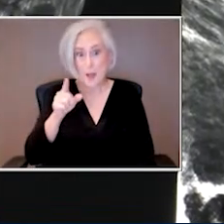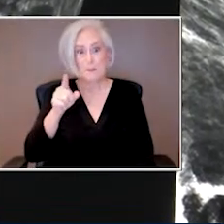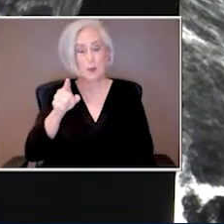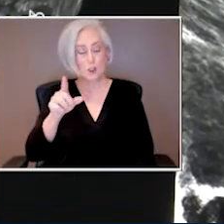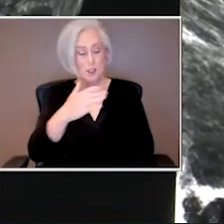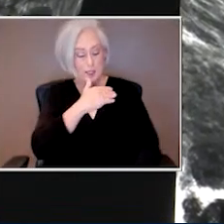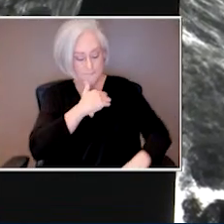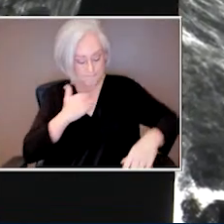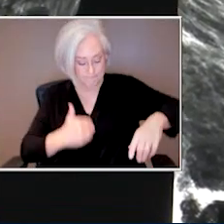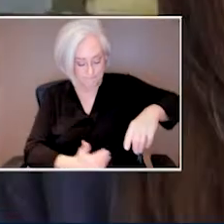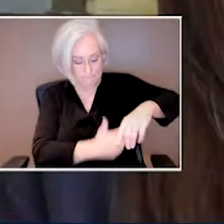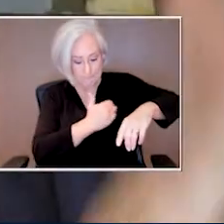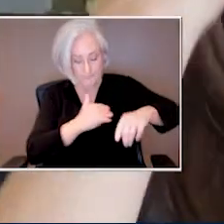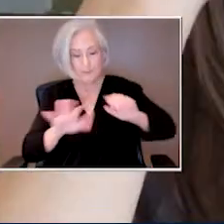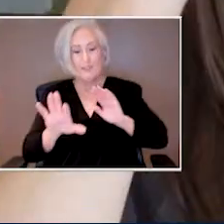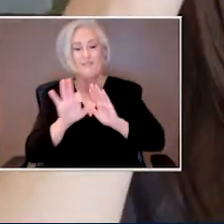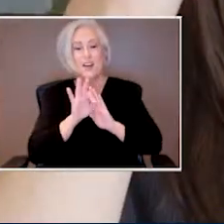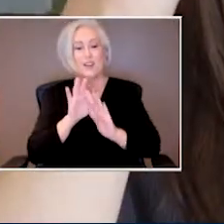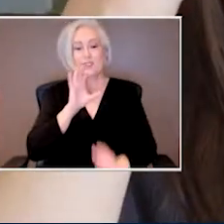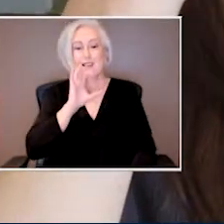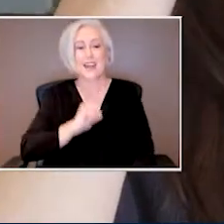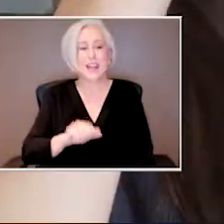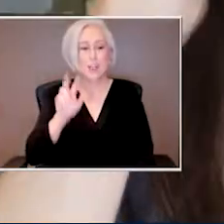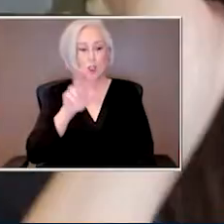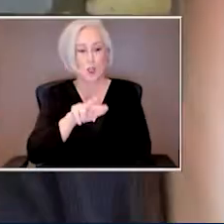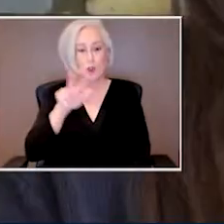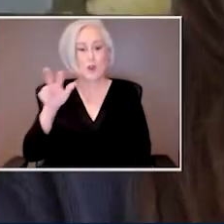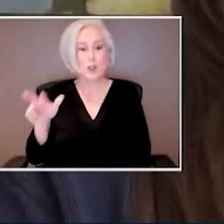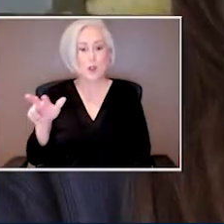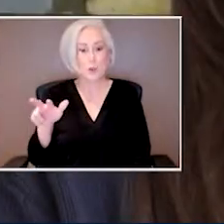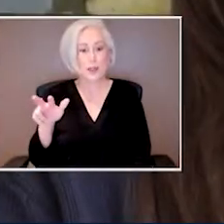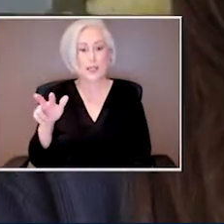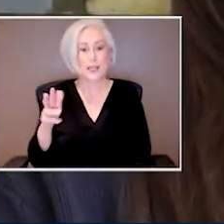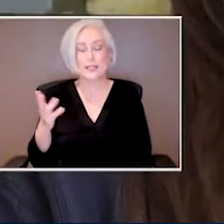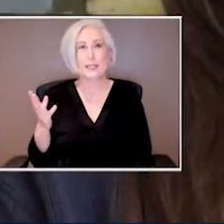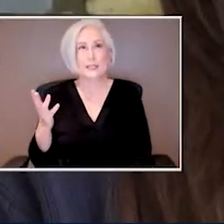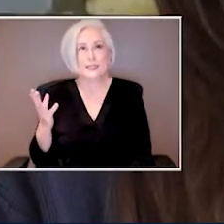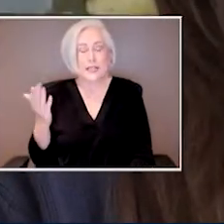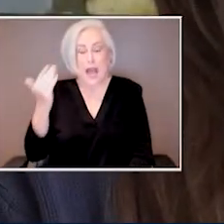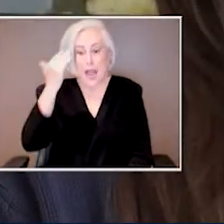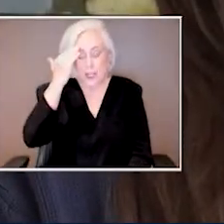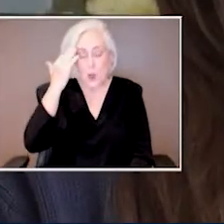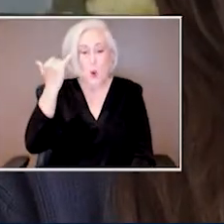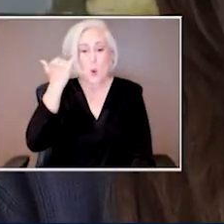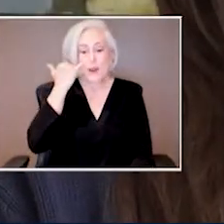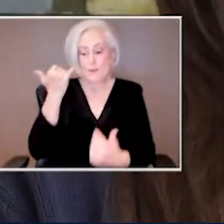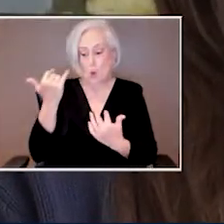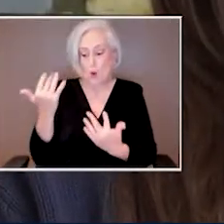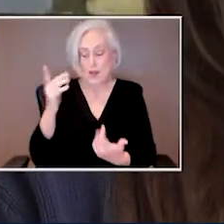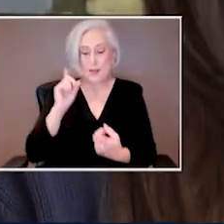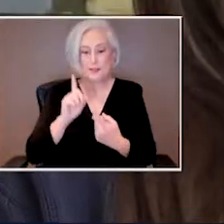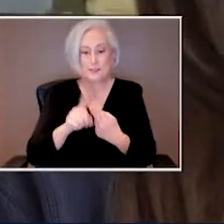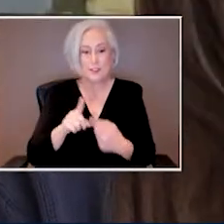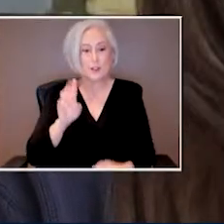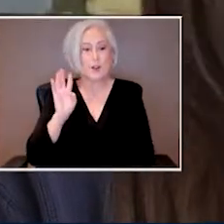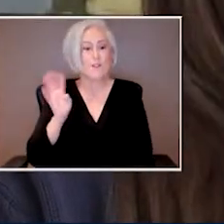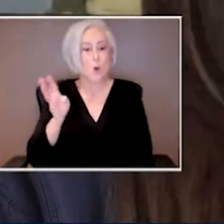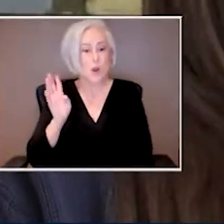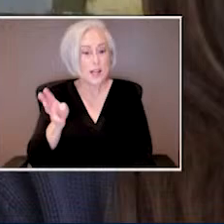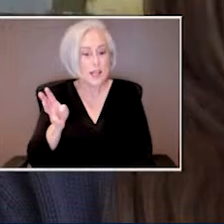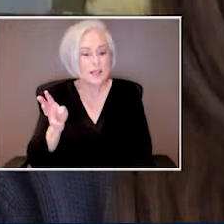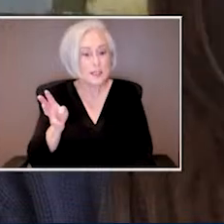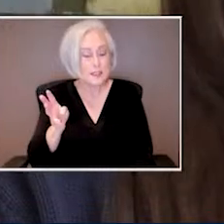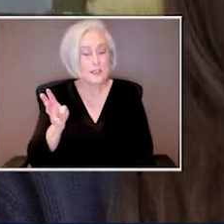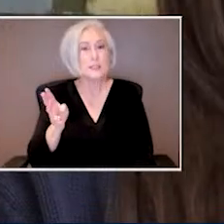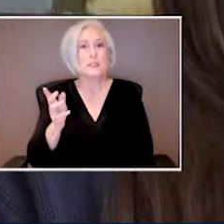age 33. I know that if I had waited till 40, I would have probably been a